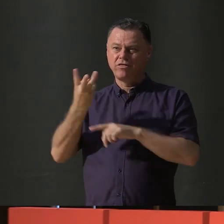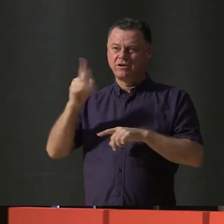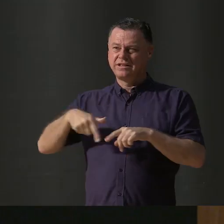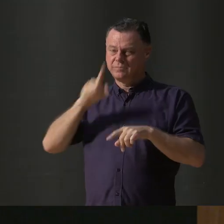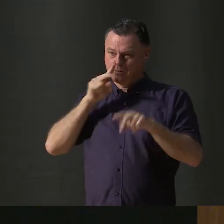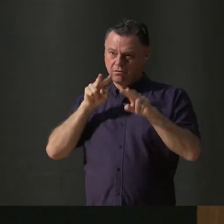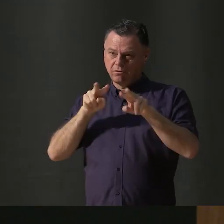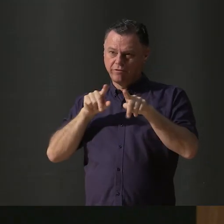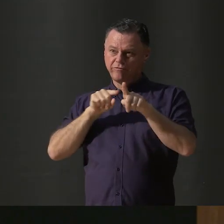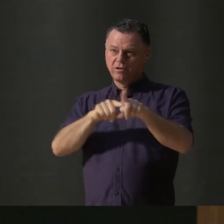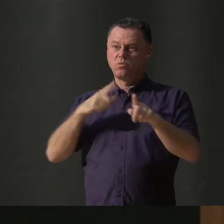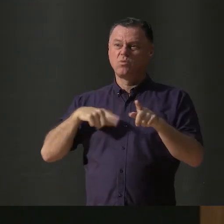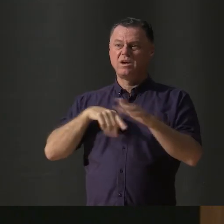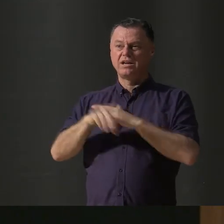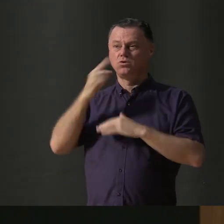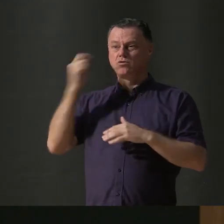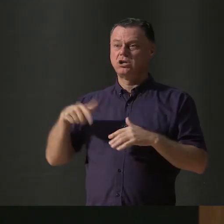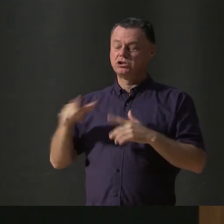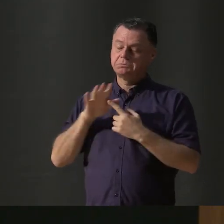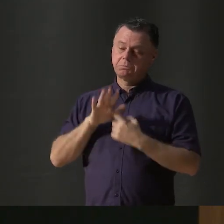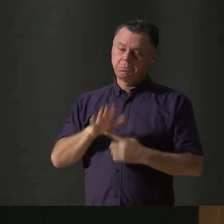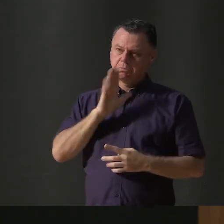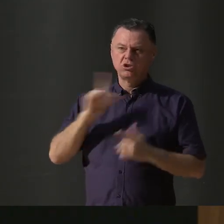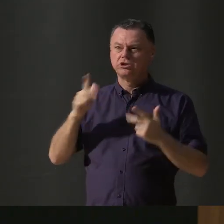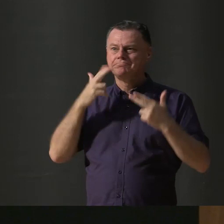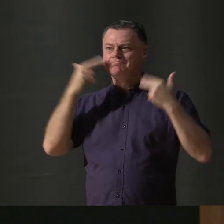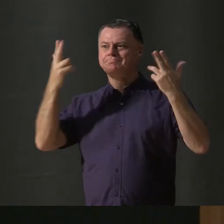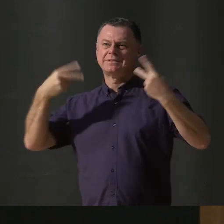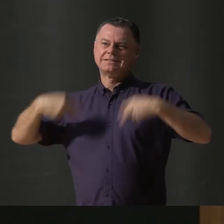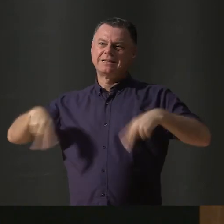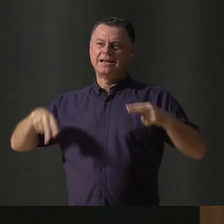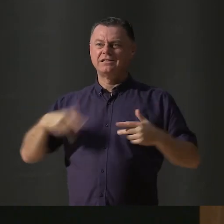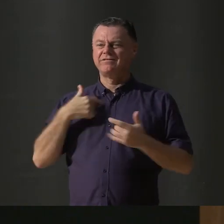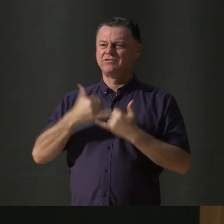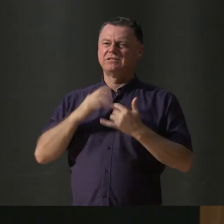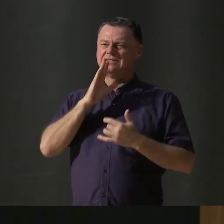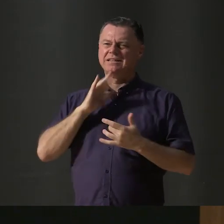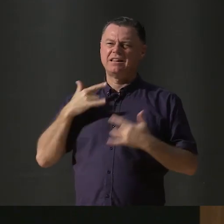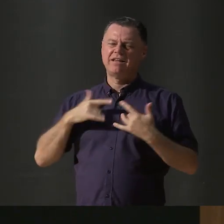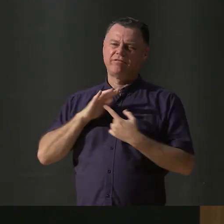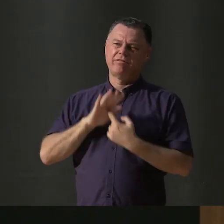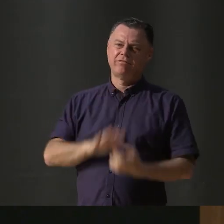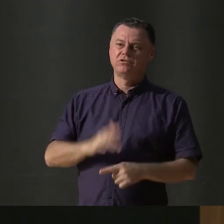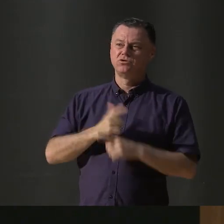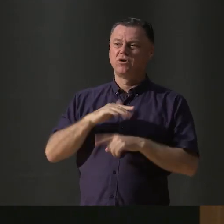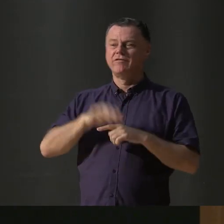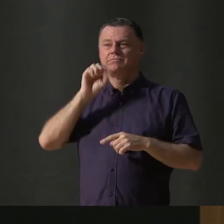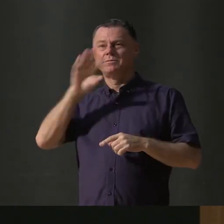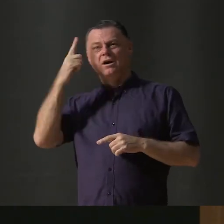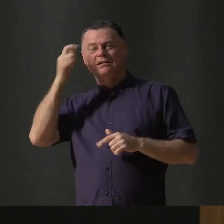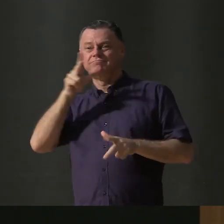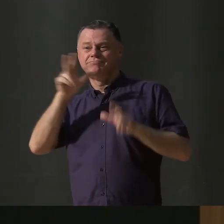Ukraine. Dancing to trending music, she often uses humour to document the airstrikes on her